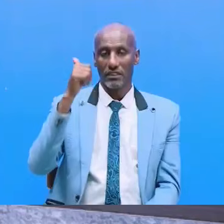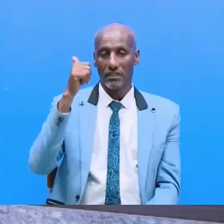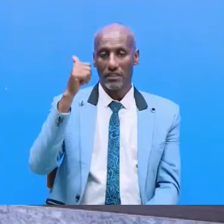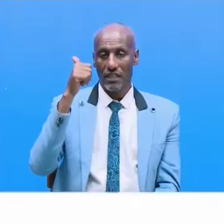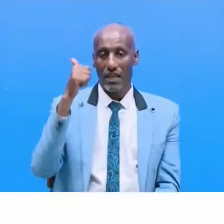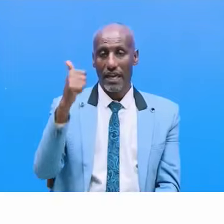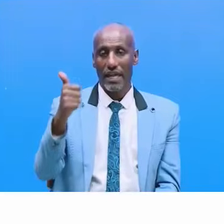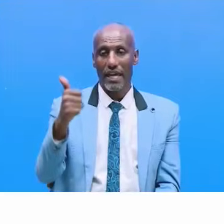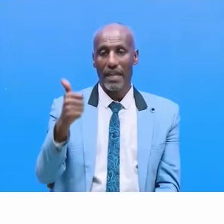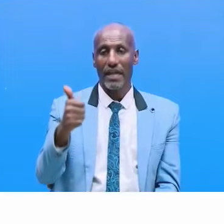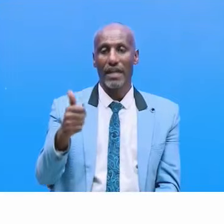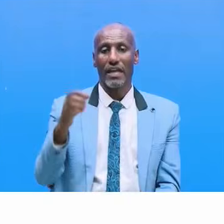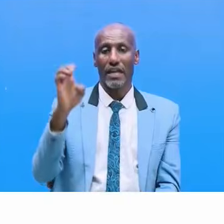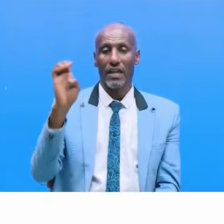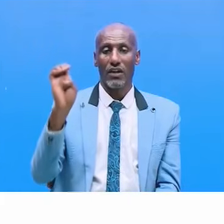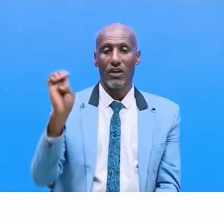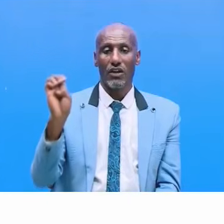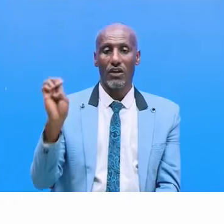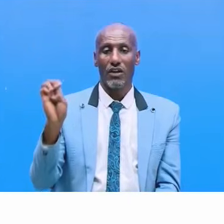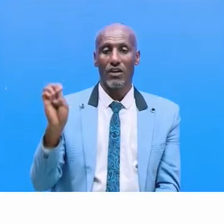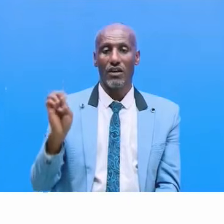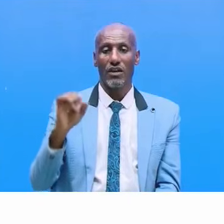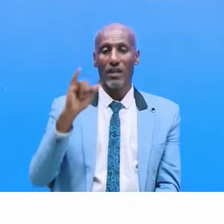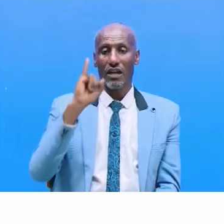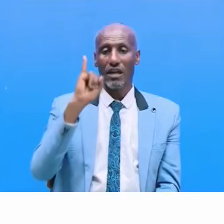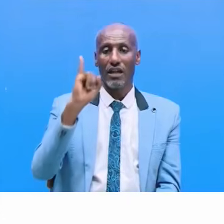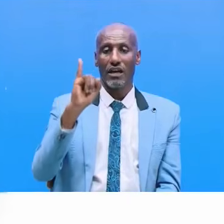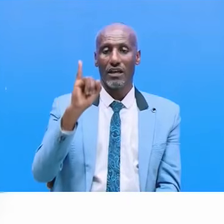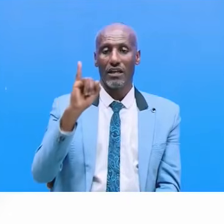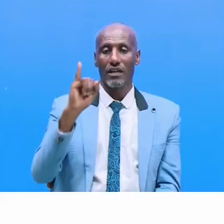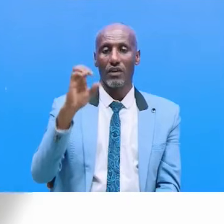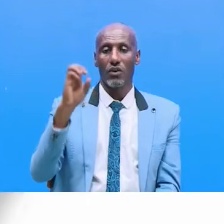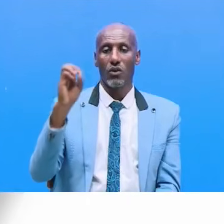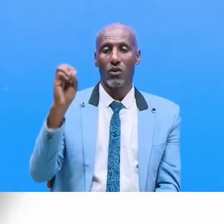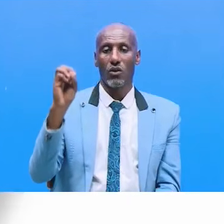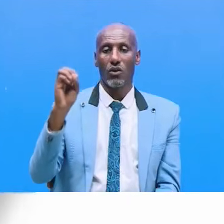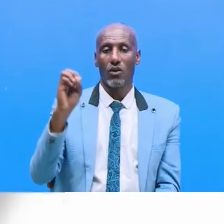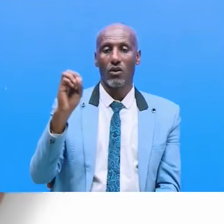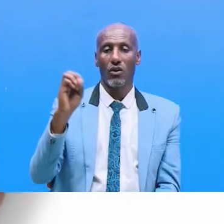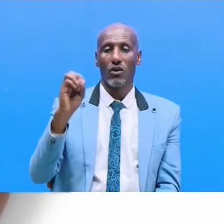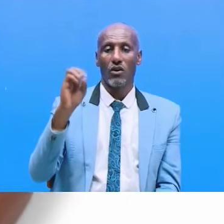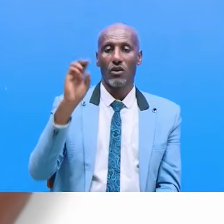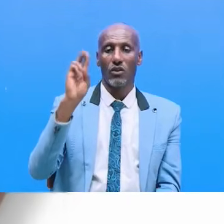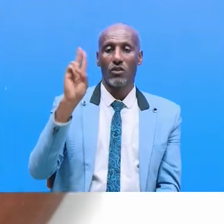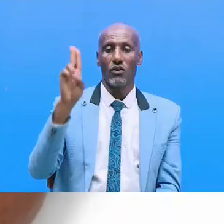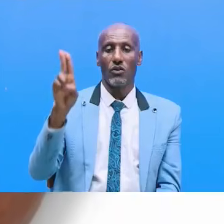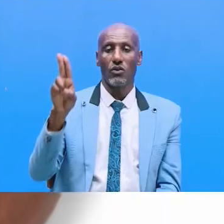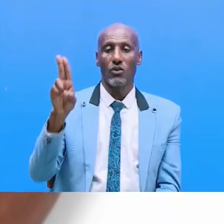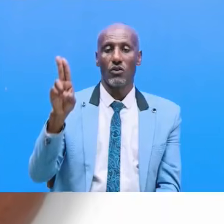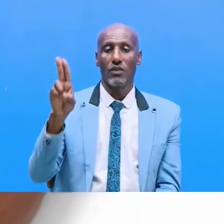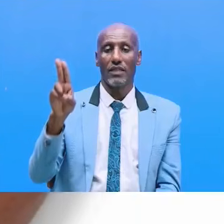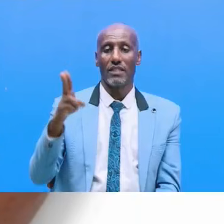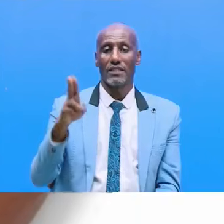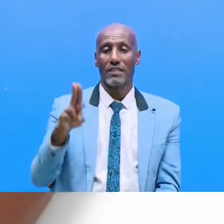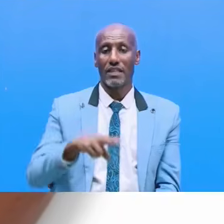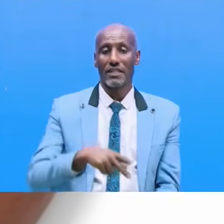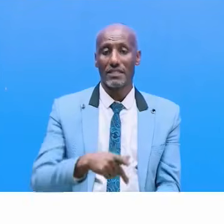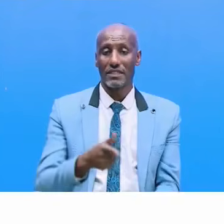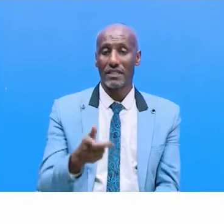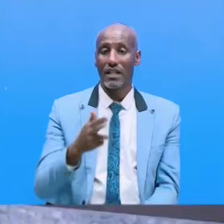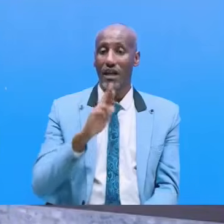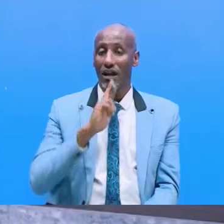What are they? A, E, I, O, U. These